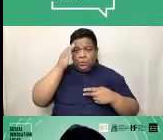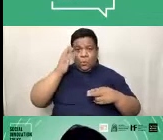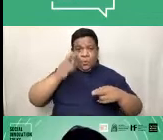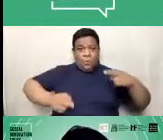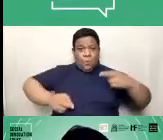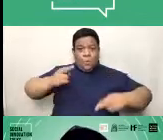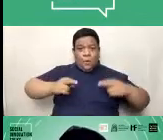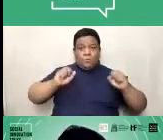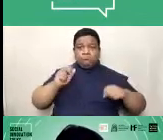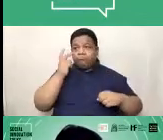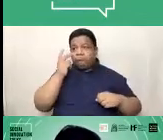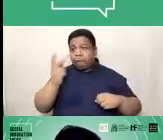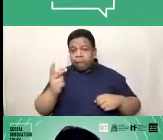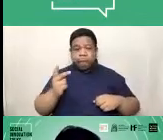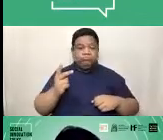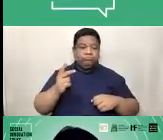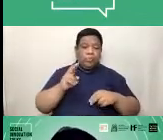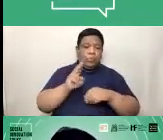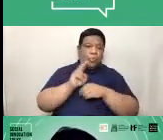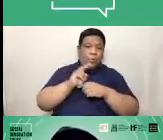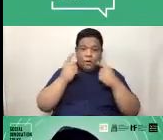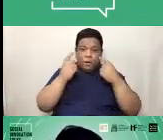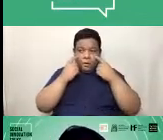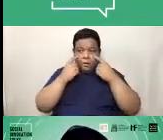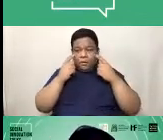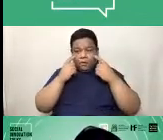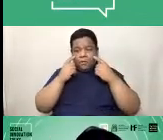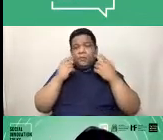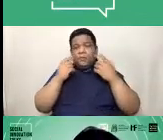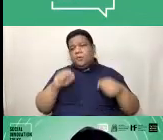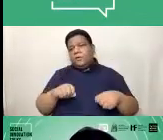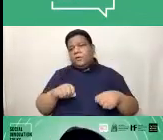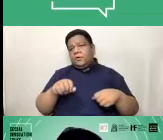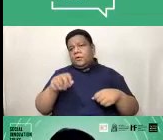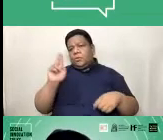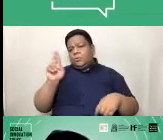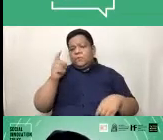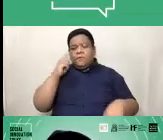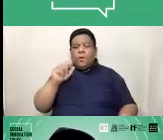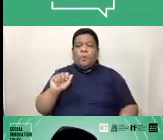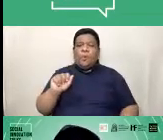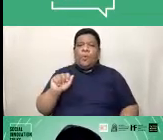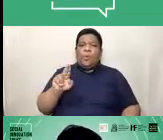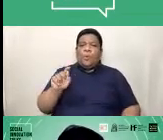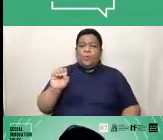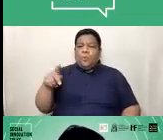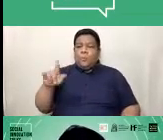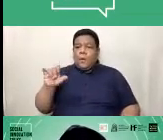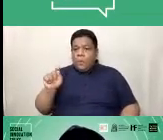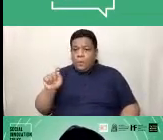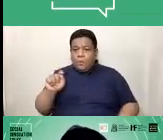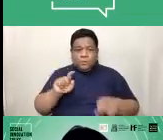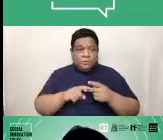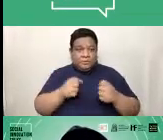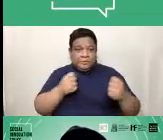to see and perceive through sensors are now being used for things like autopilot, for example. Self-driving cars are another concepts that